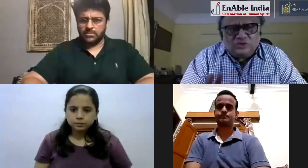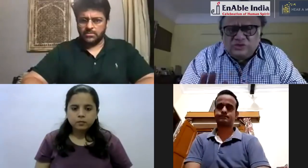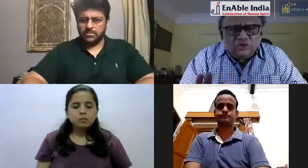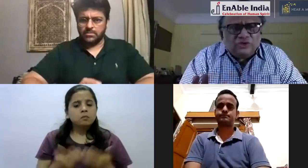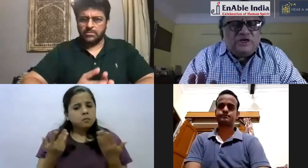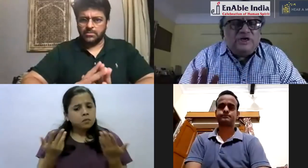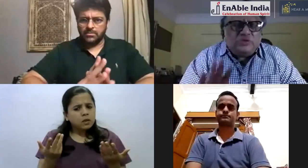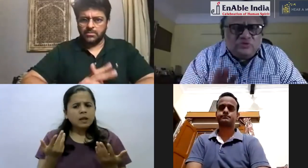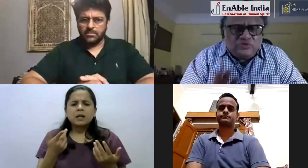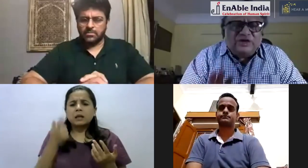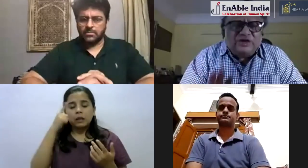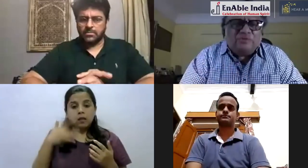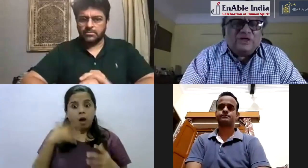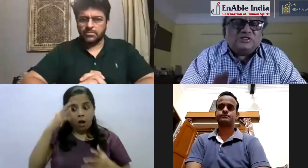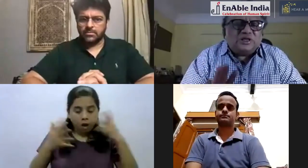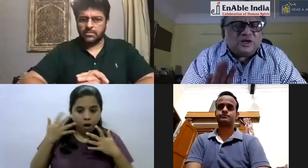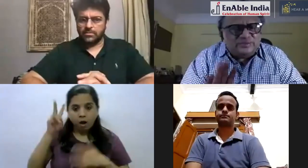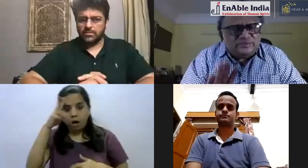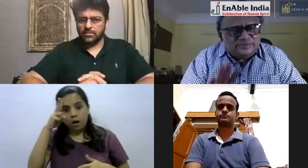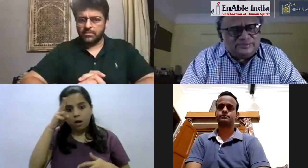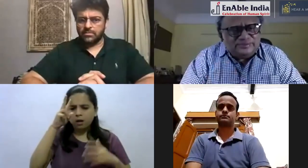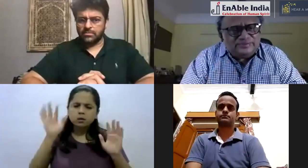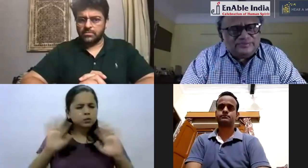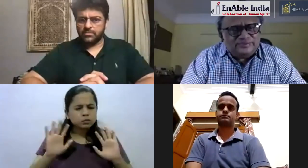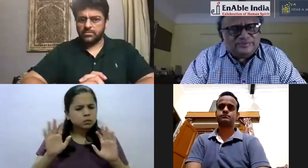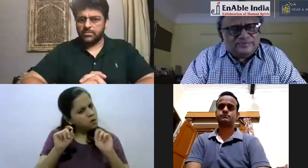So no need to worry too much.